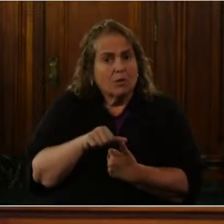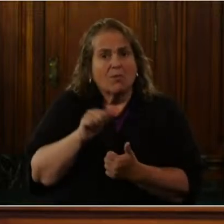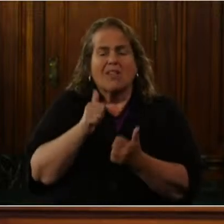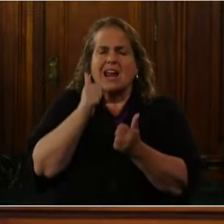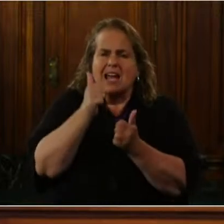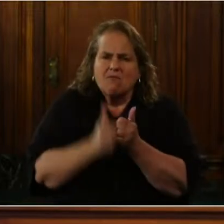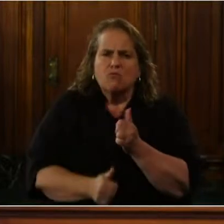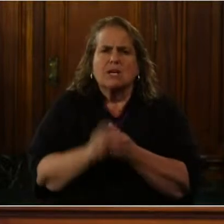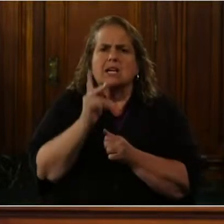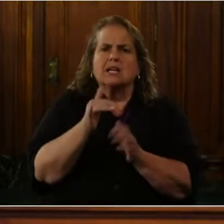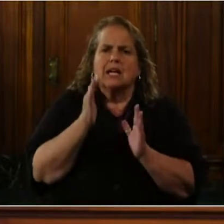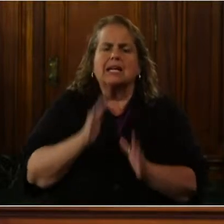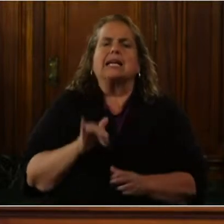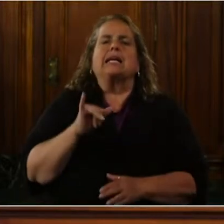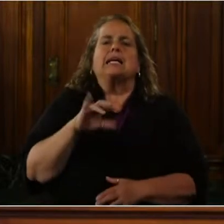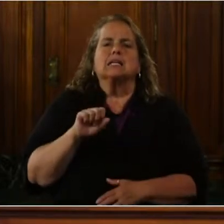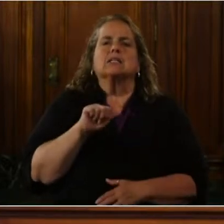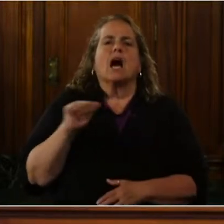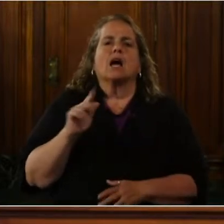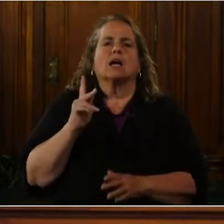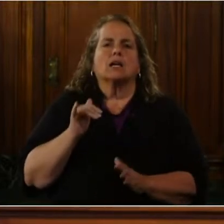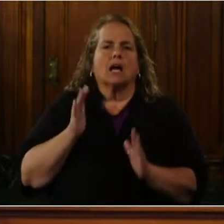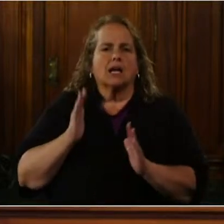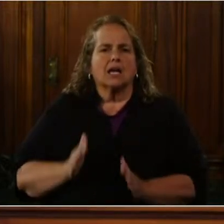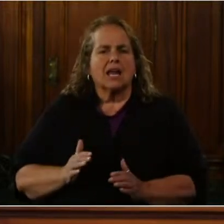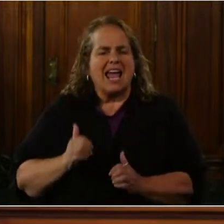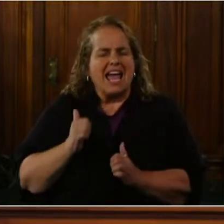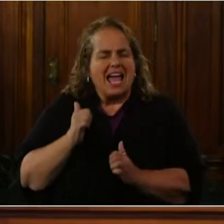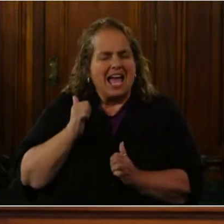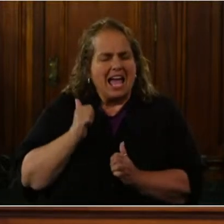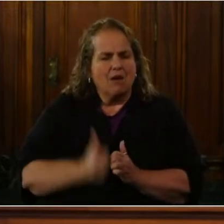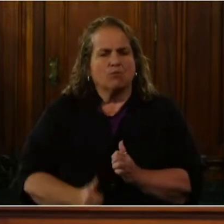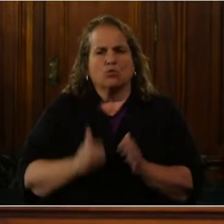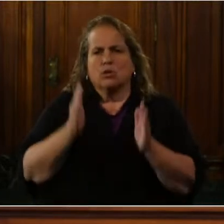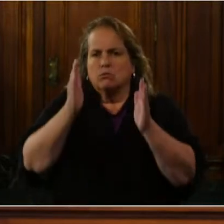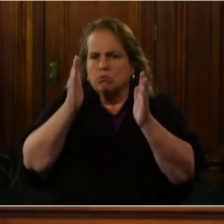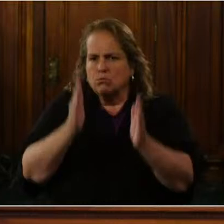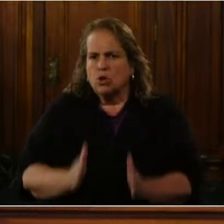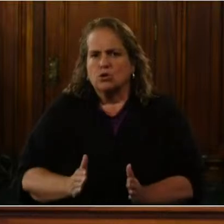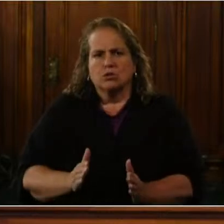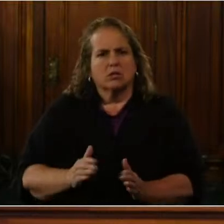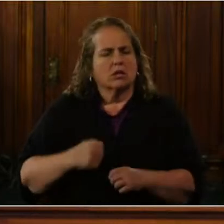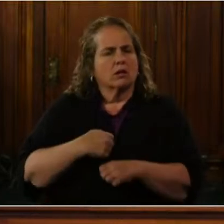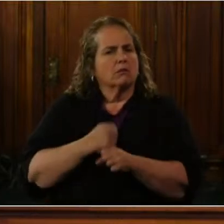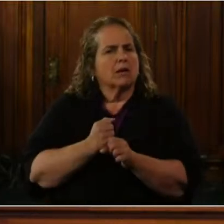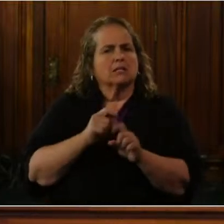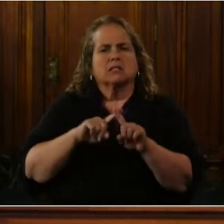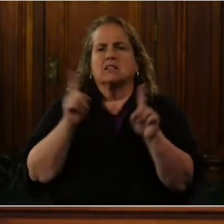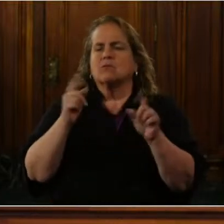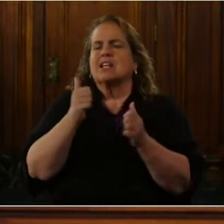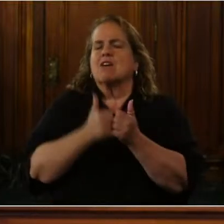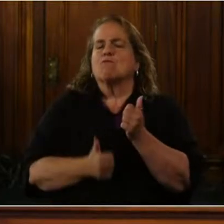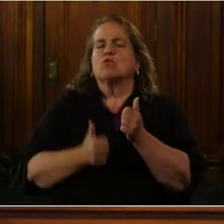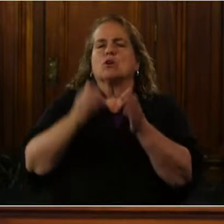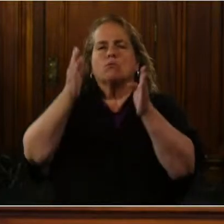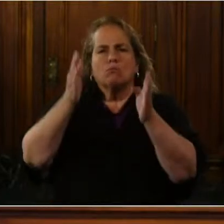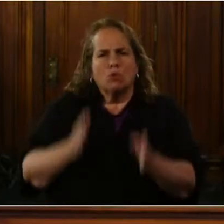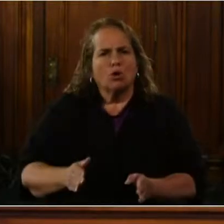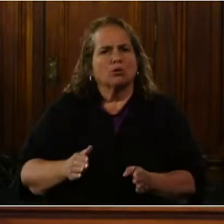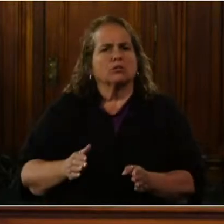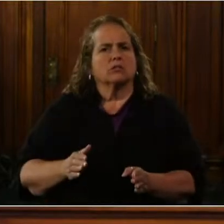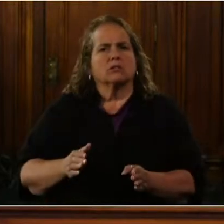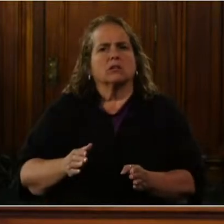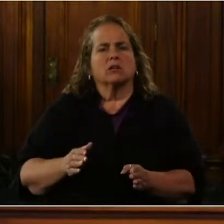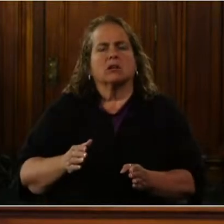every Kentuckian is a Kentuckian, every single one, and all of us matter, and especially when